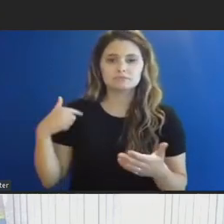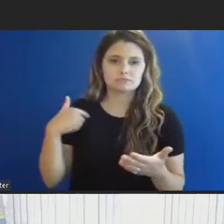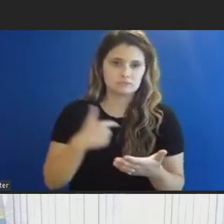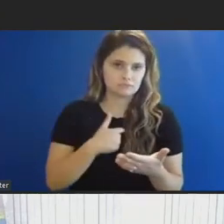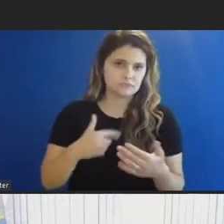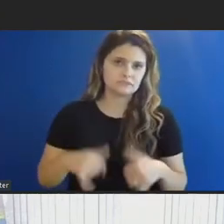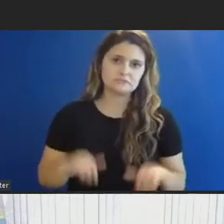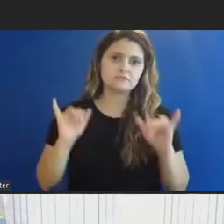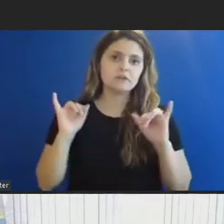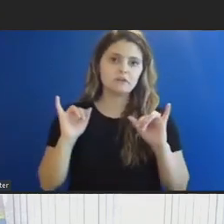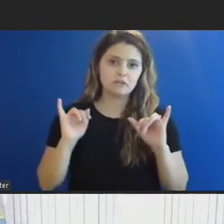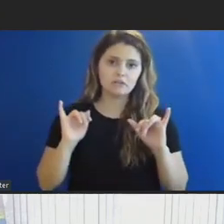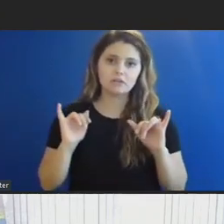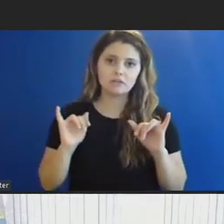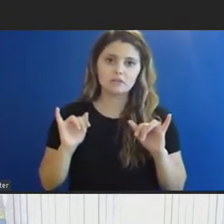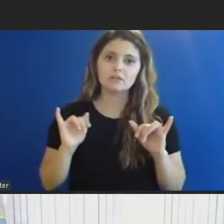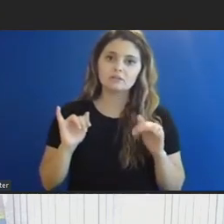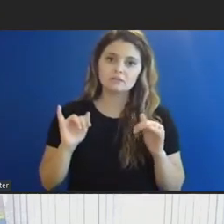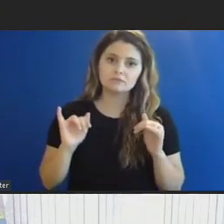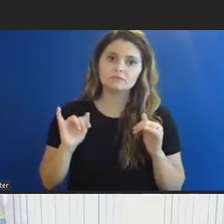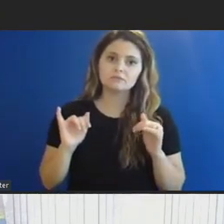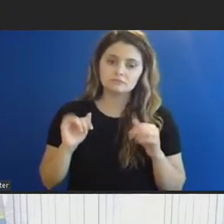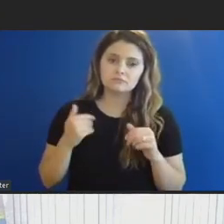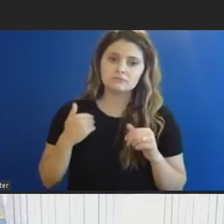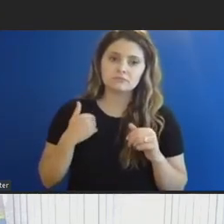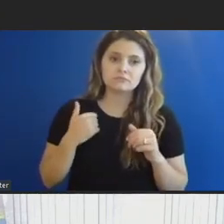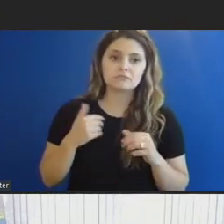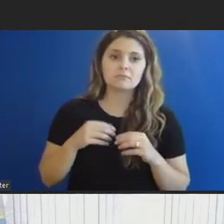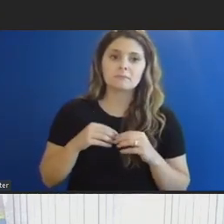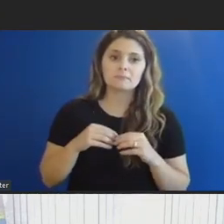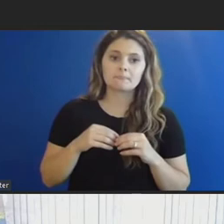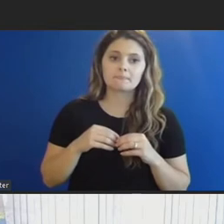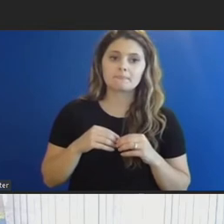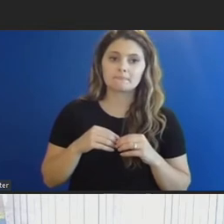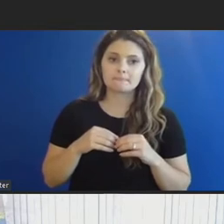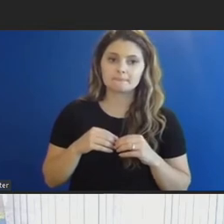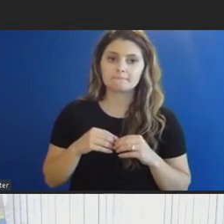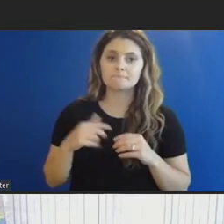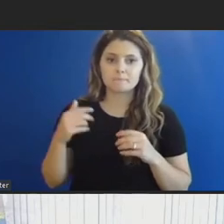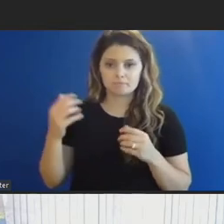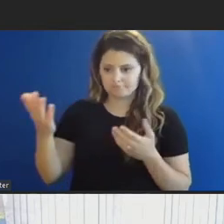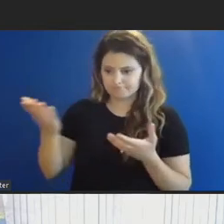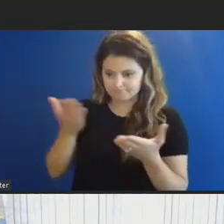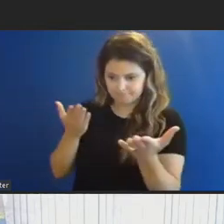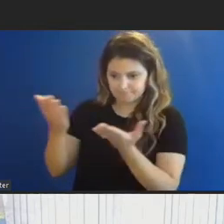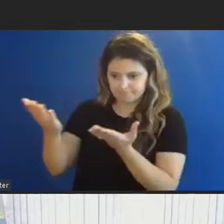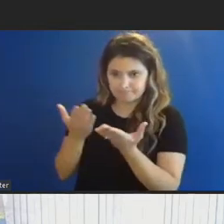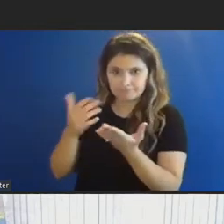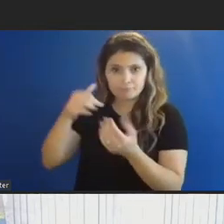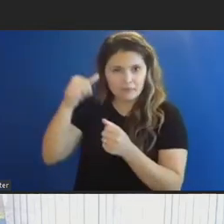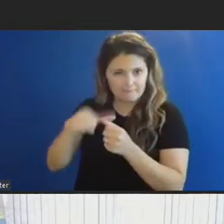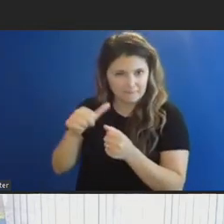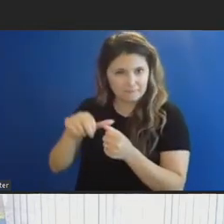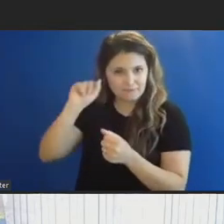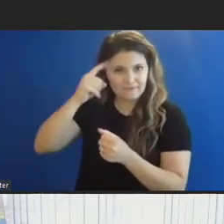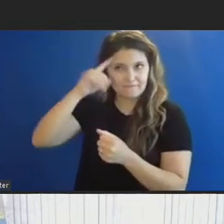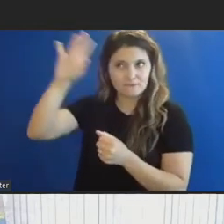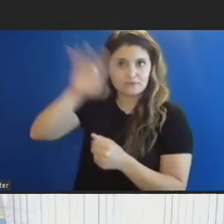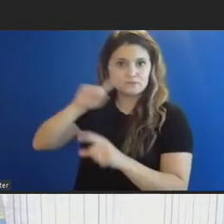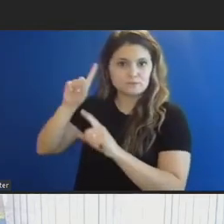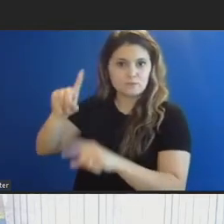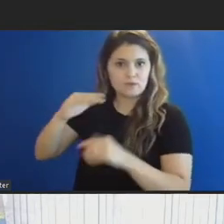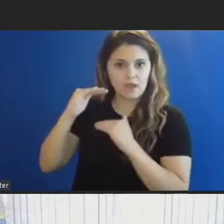are receiving a number of large group plans. Remember that the governor's order